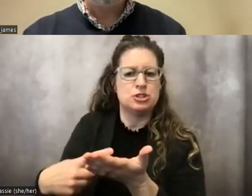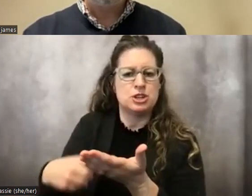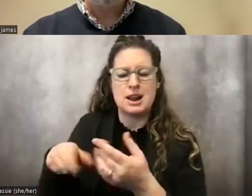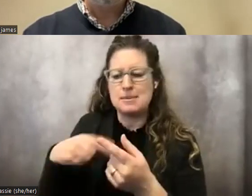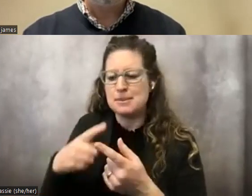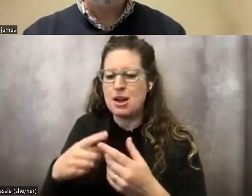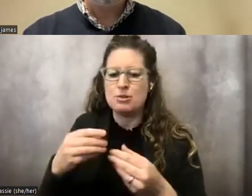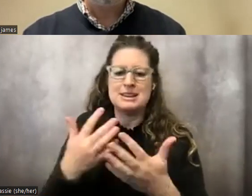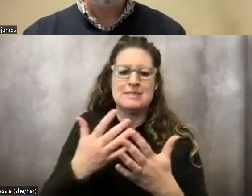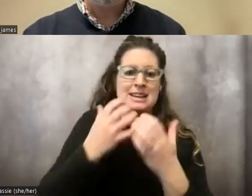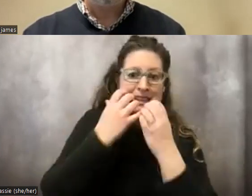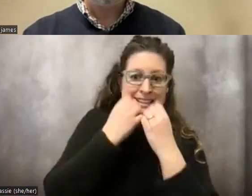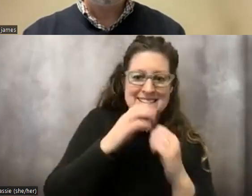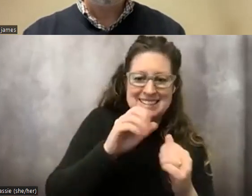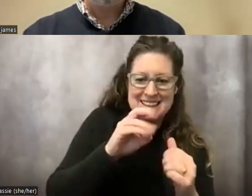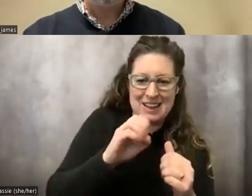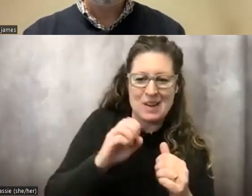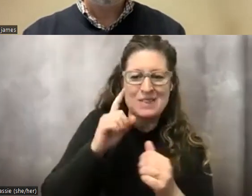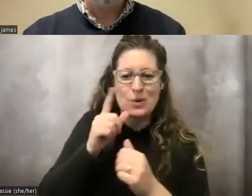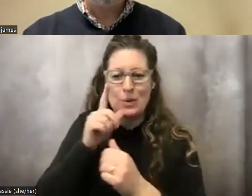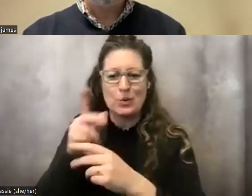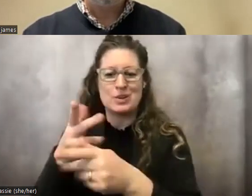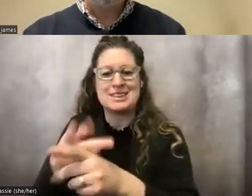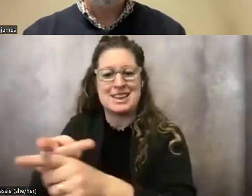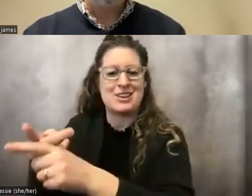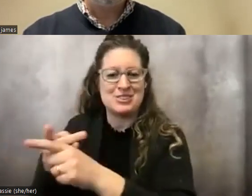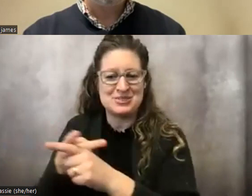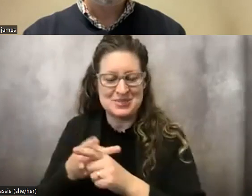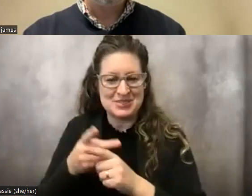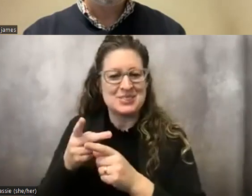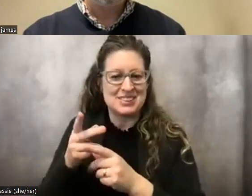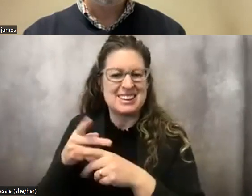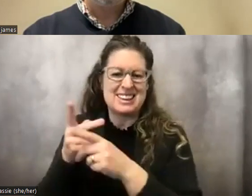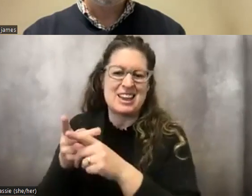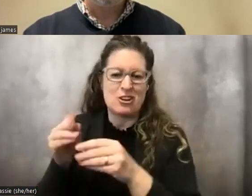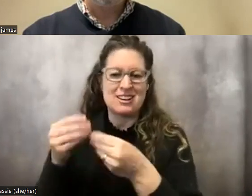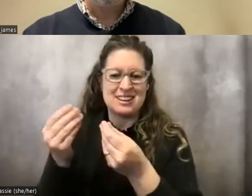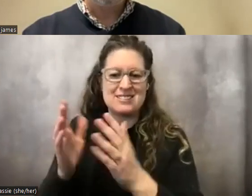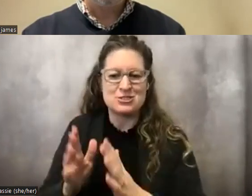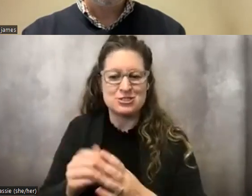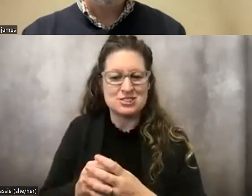And let's start with, well, anyone can start on the panel.